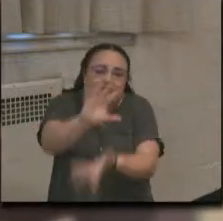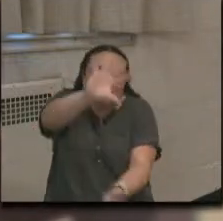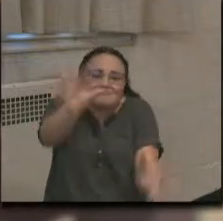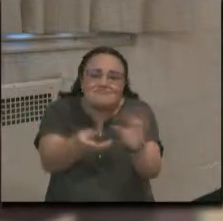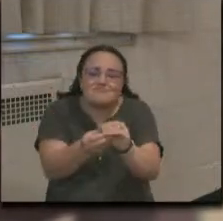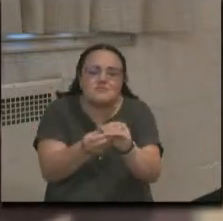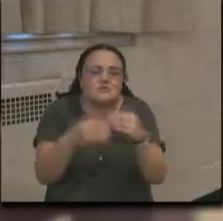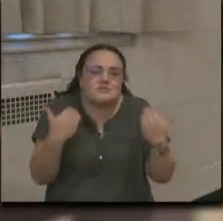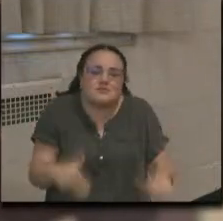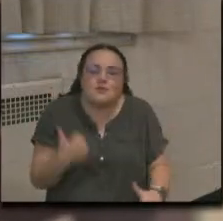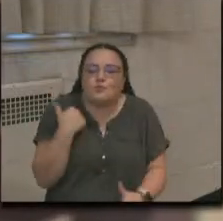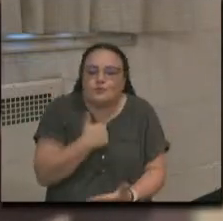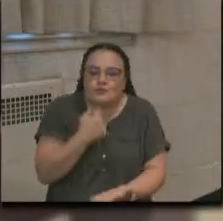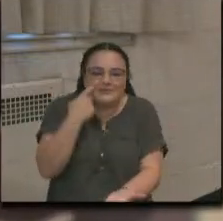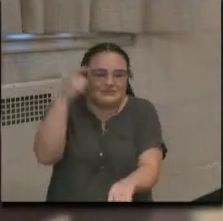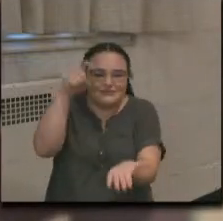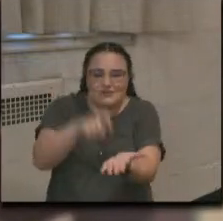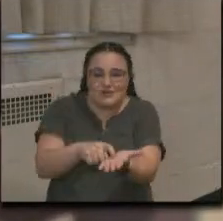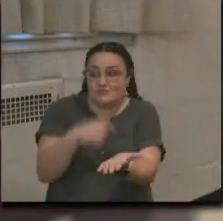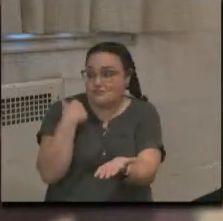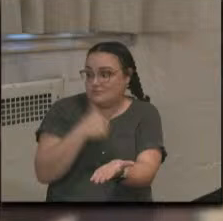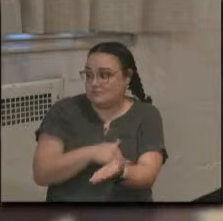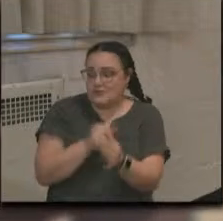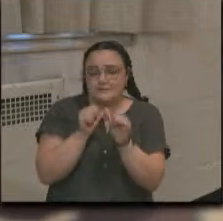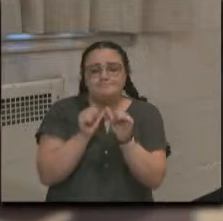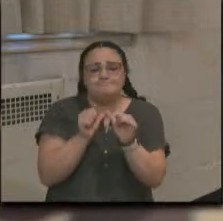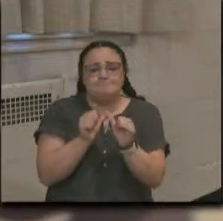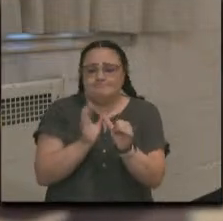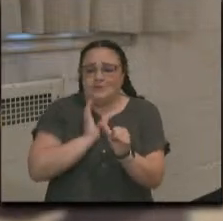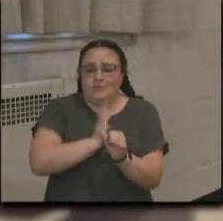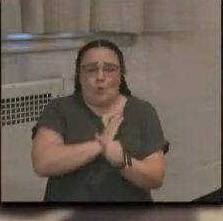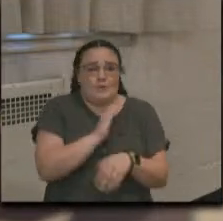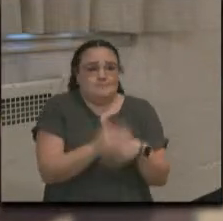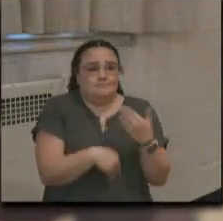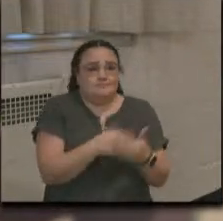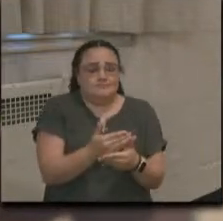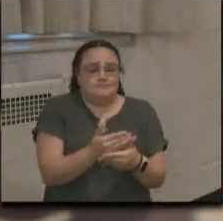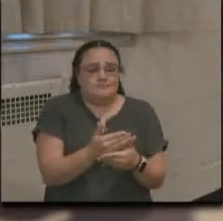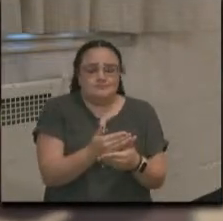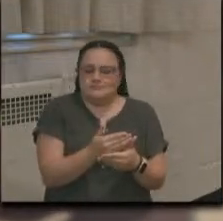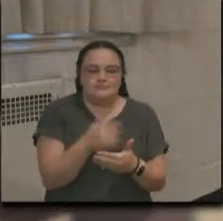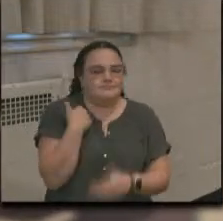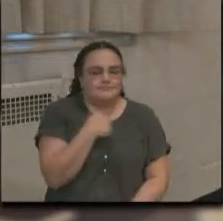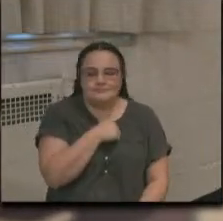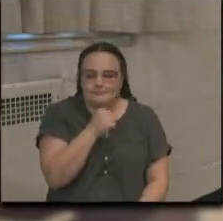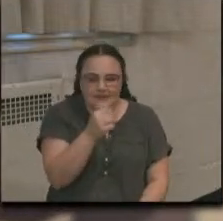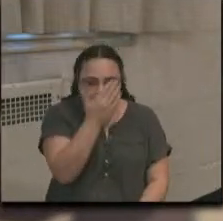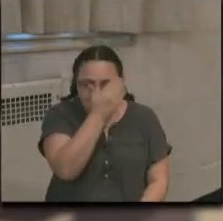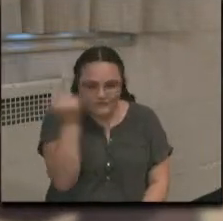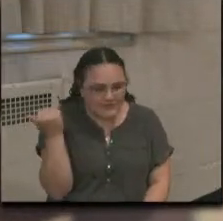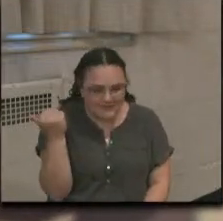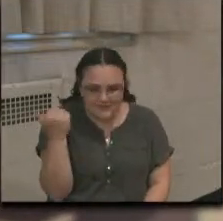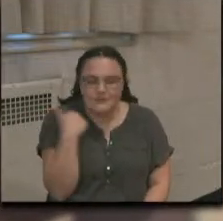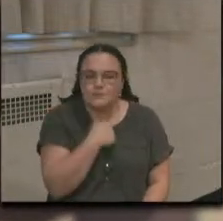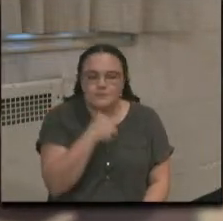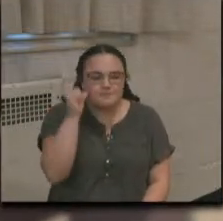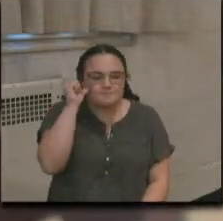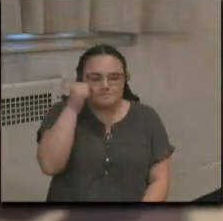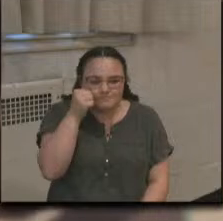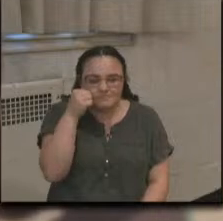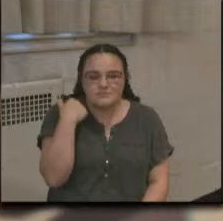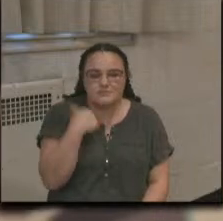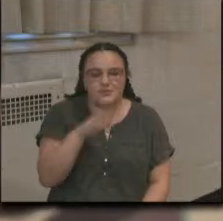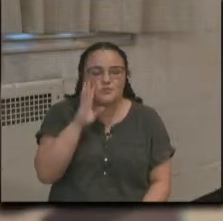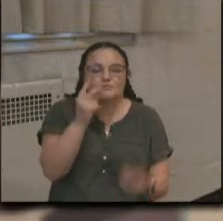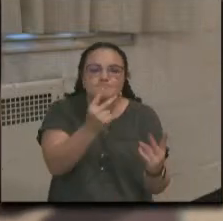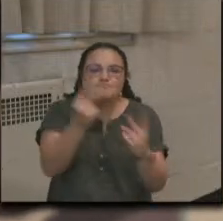not gone unnoticed. And as we continue forward as a board, your legacy and your footprints will definitely be left in the sand. And for that,